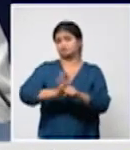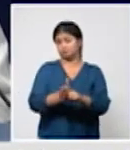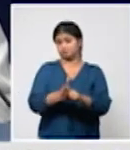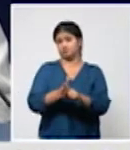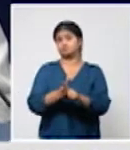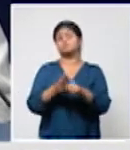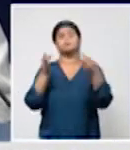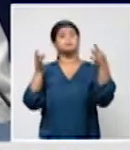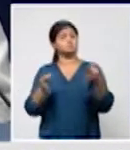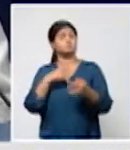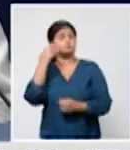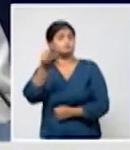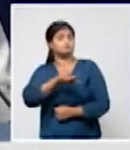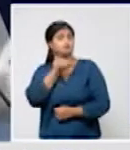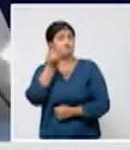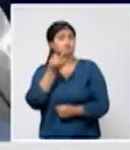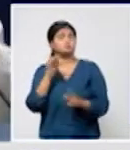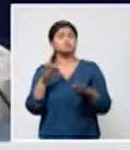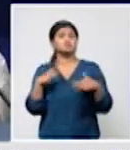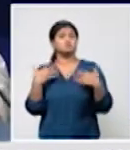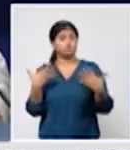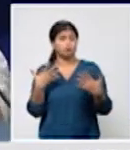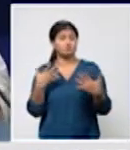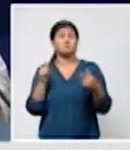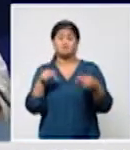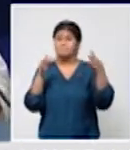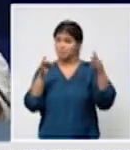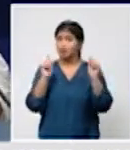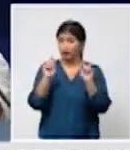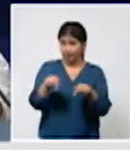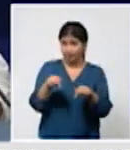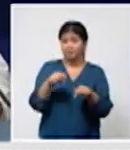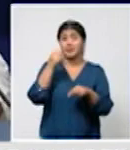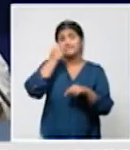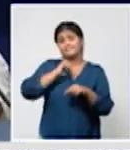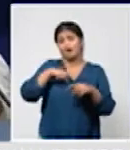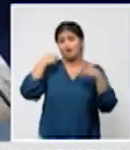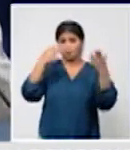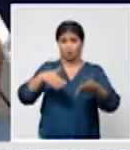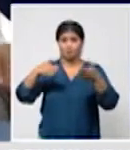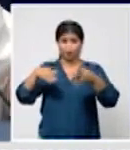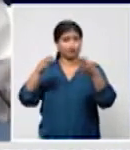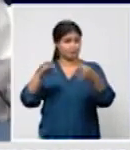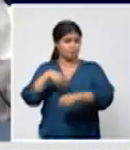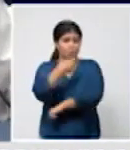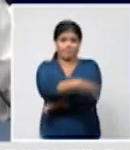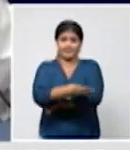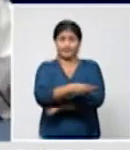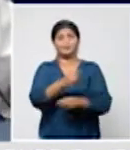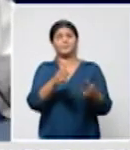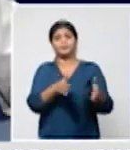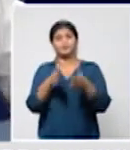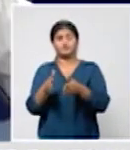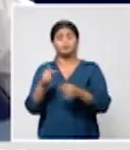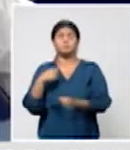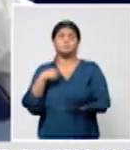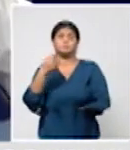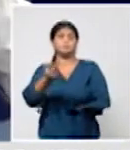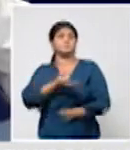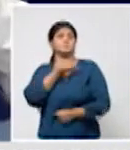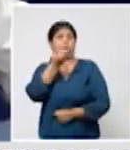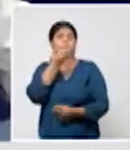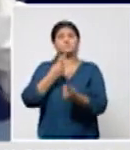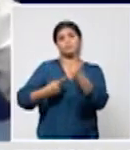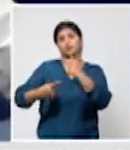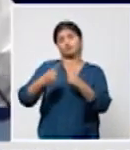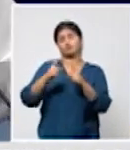Chile, the United Kingdom, Iran and Spain in this order, out of countries with the highest number of cases